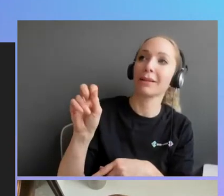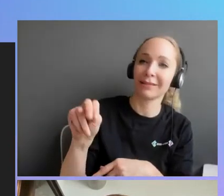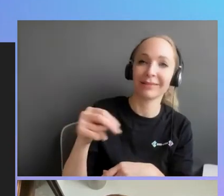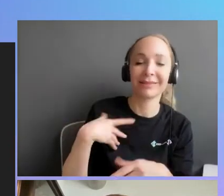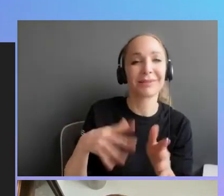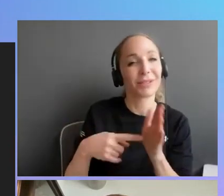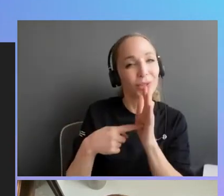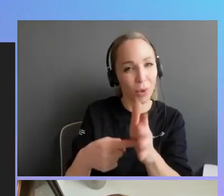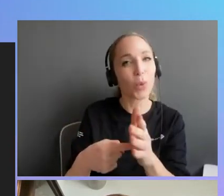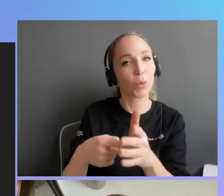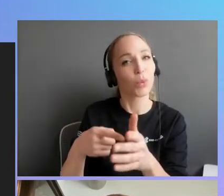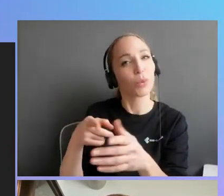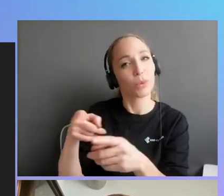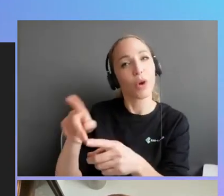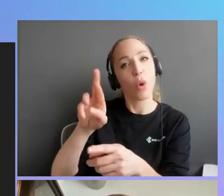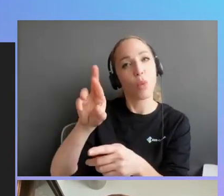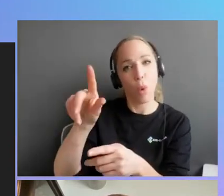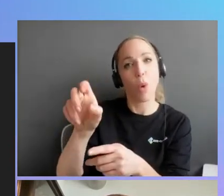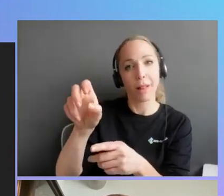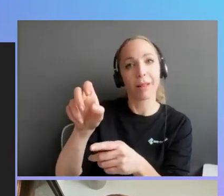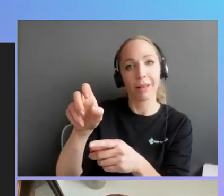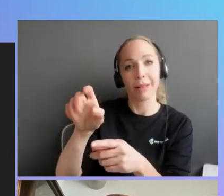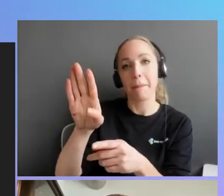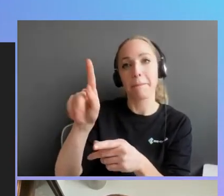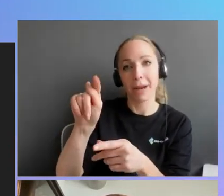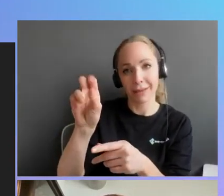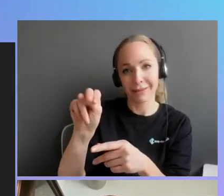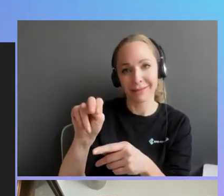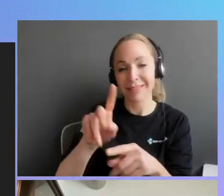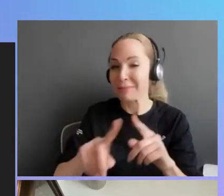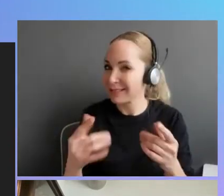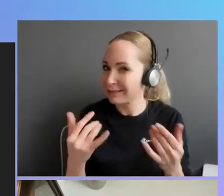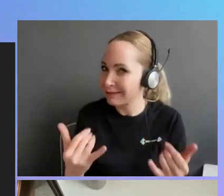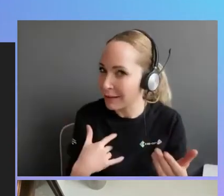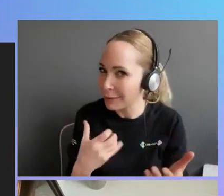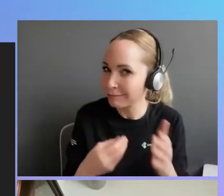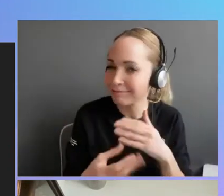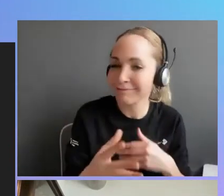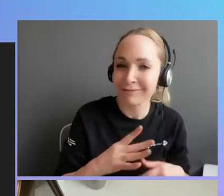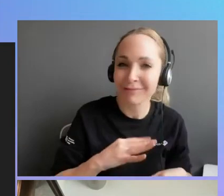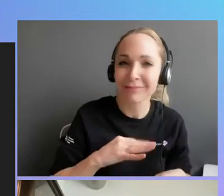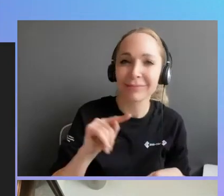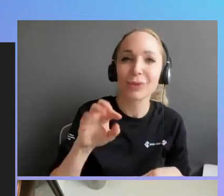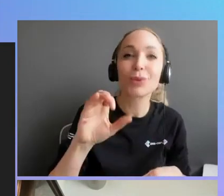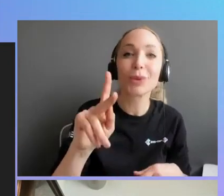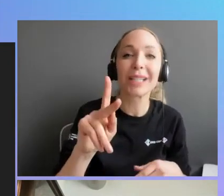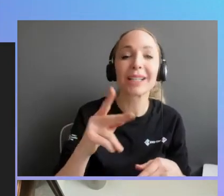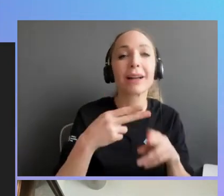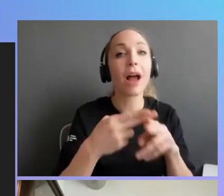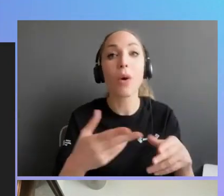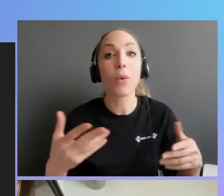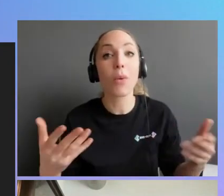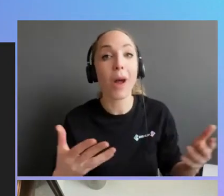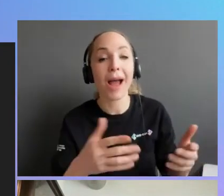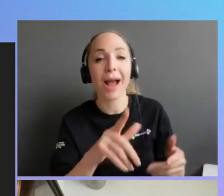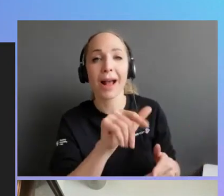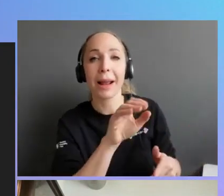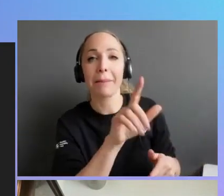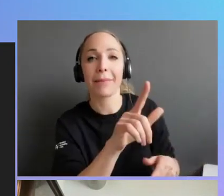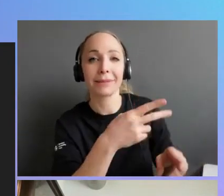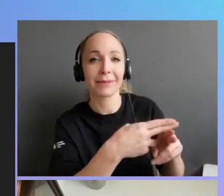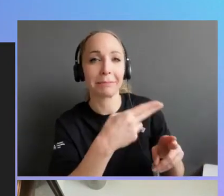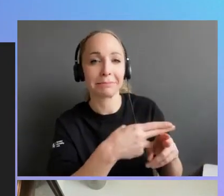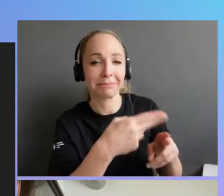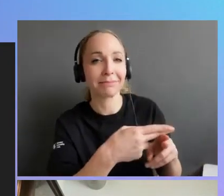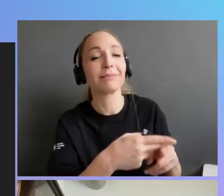that. I want to show you a cool little trick that I'll call the label and name, but it's actually the way I can dictate to my developer what to set